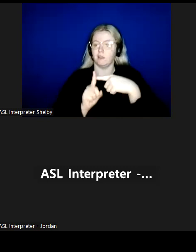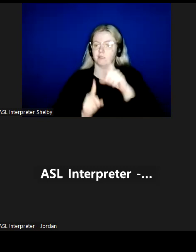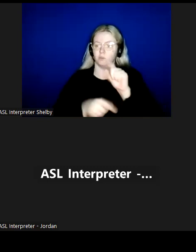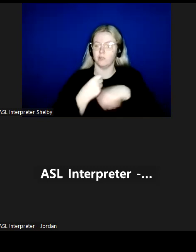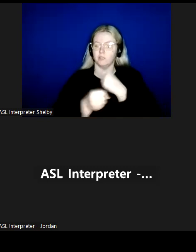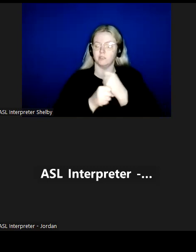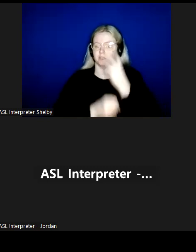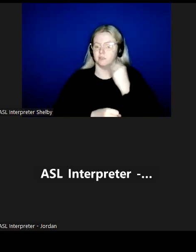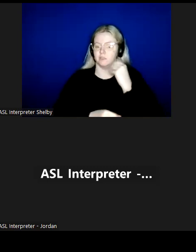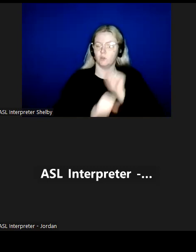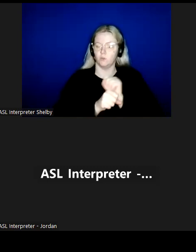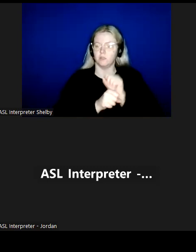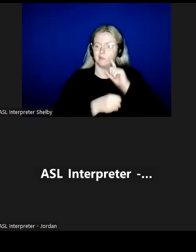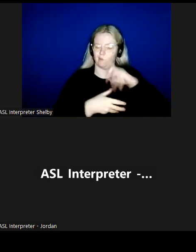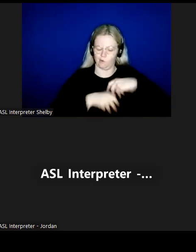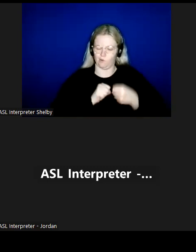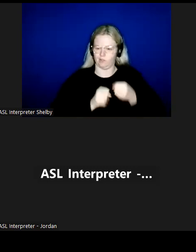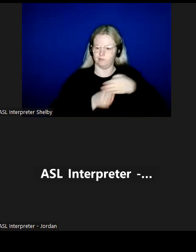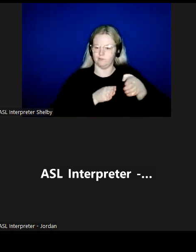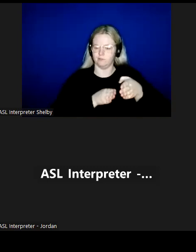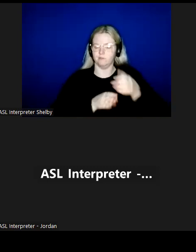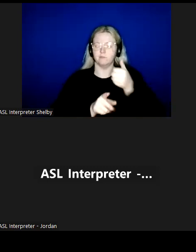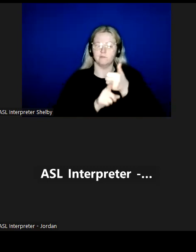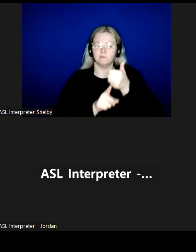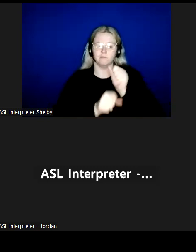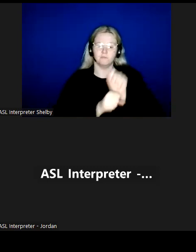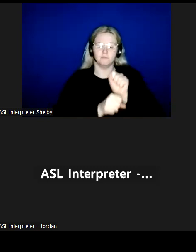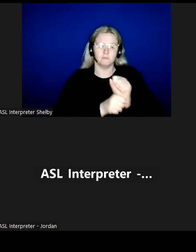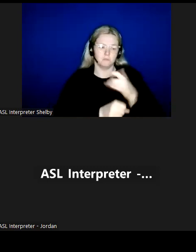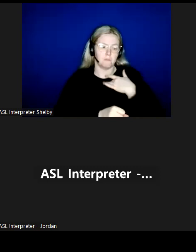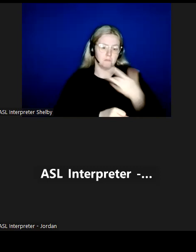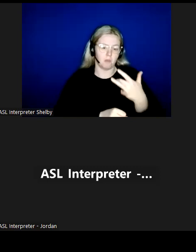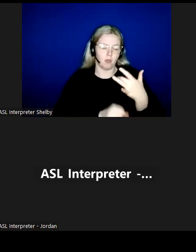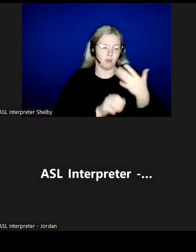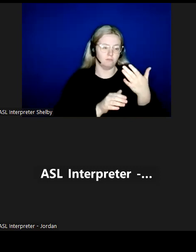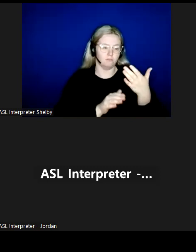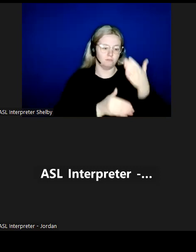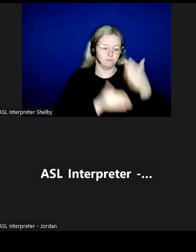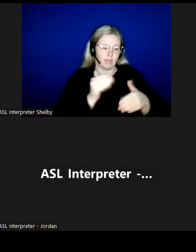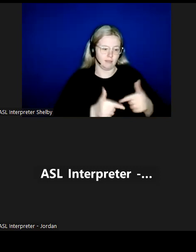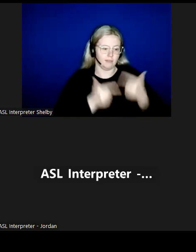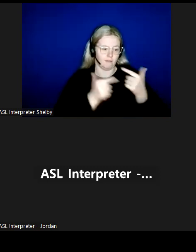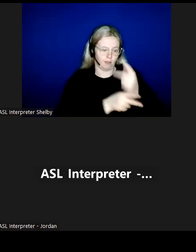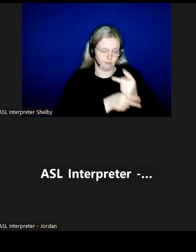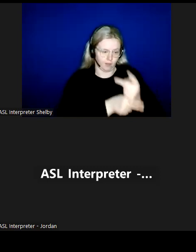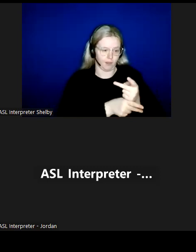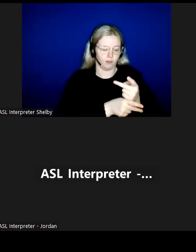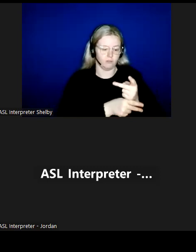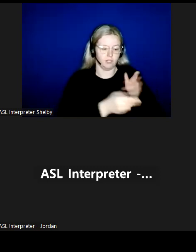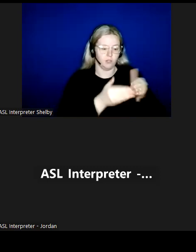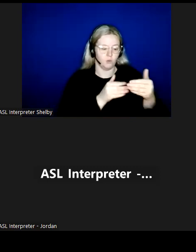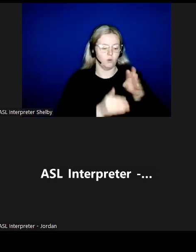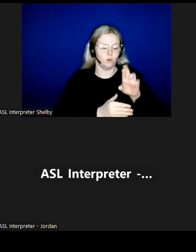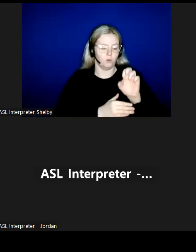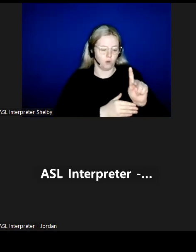working in grief and bereavement. She spends half her day working in palliative care unit in Corner Brook, and the remainder of